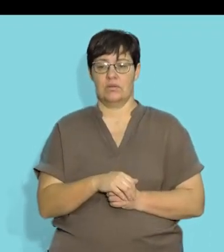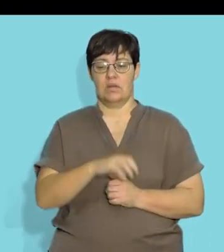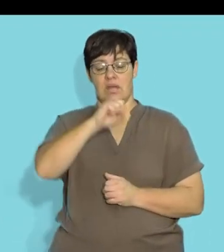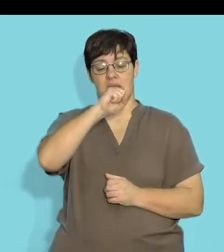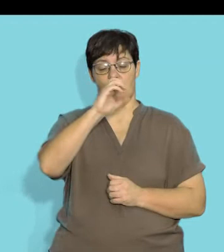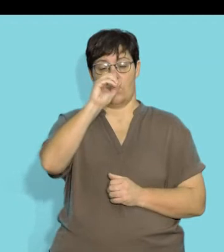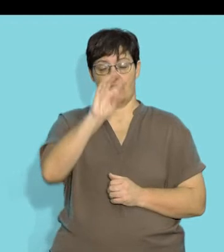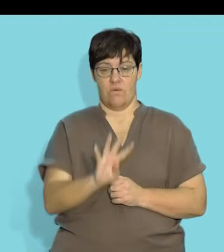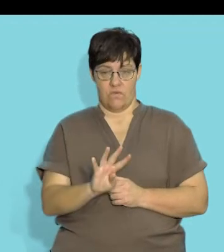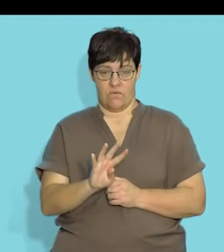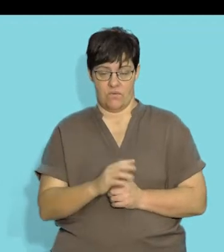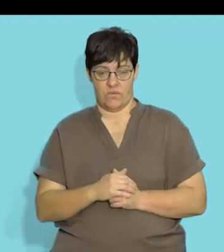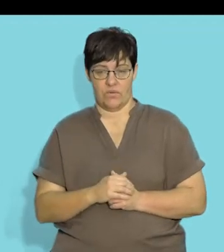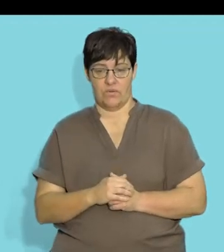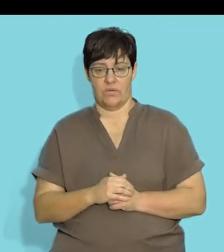H2SO4,